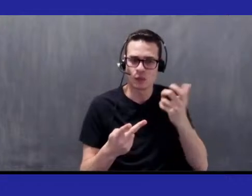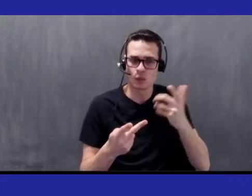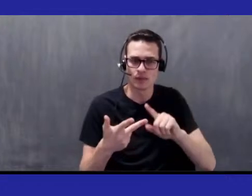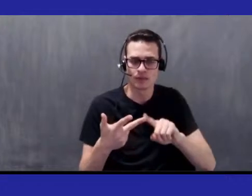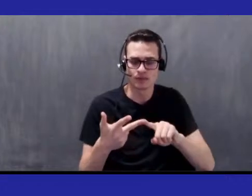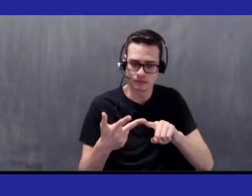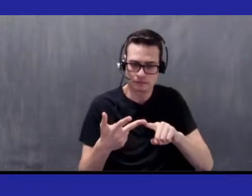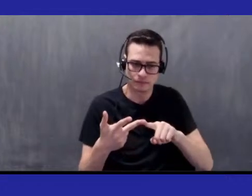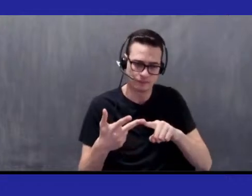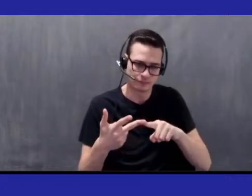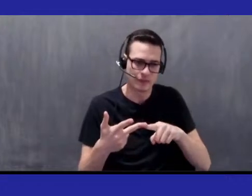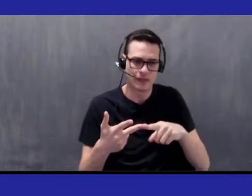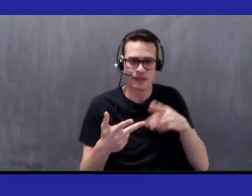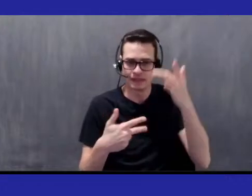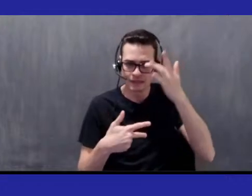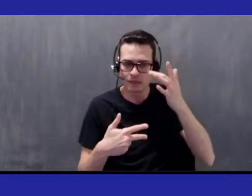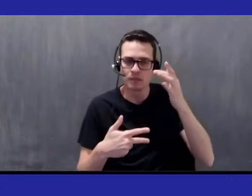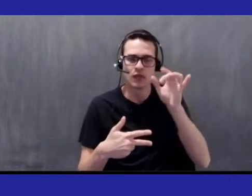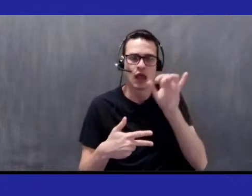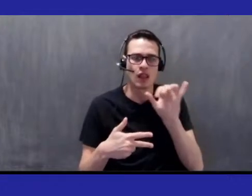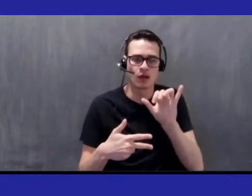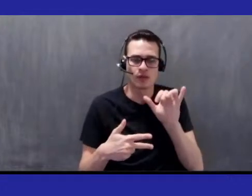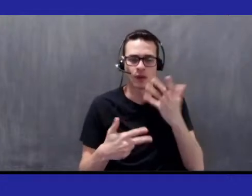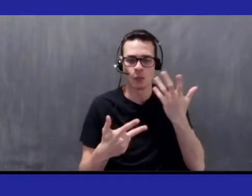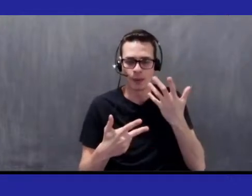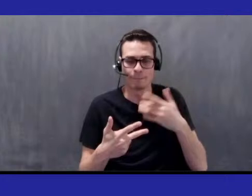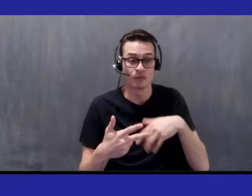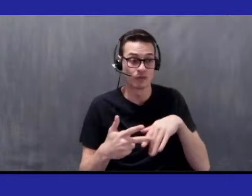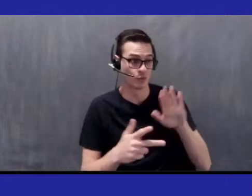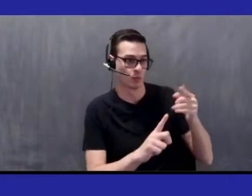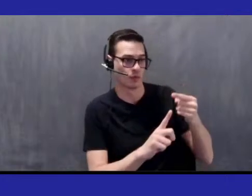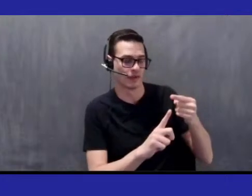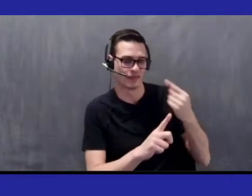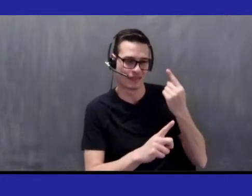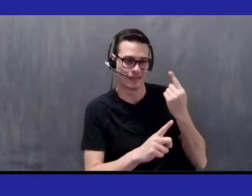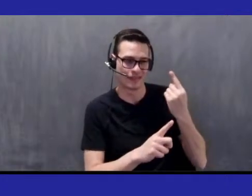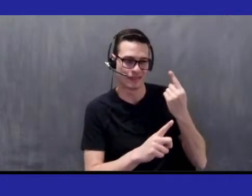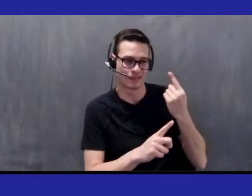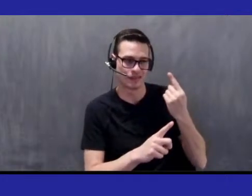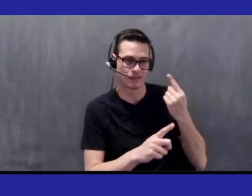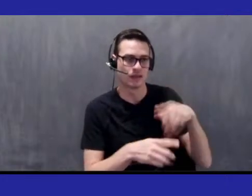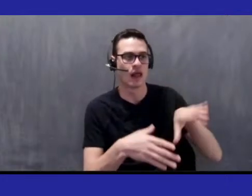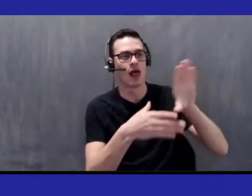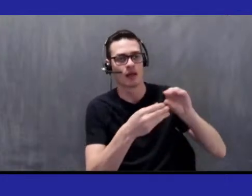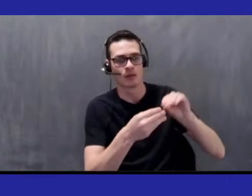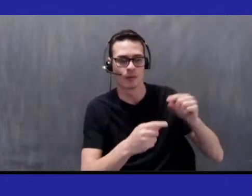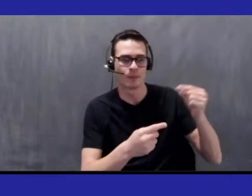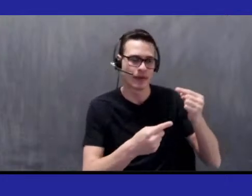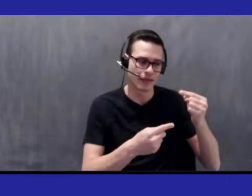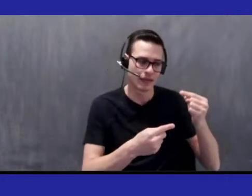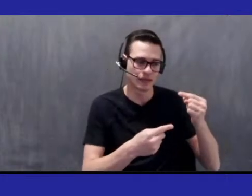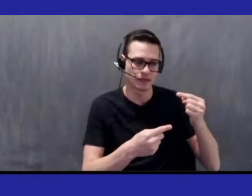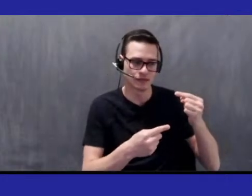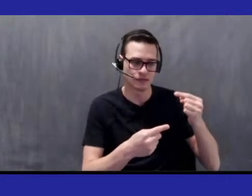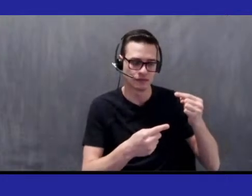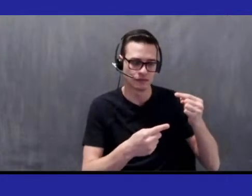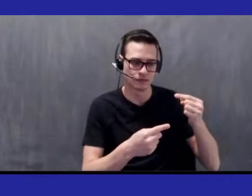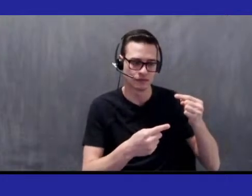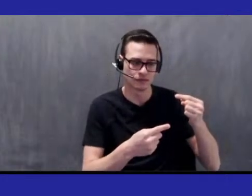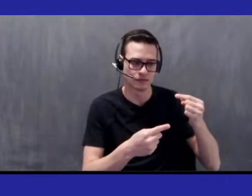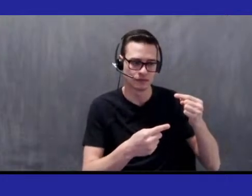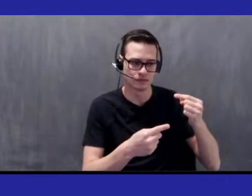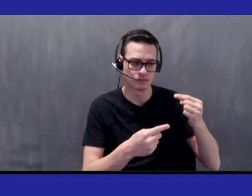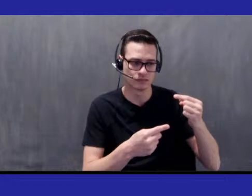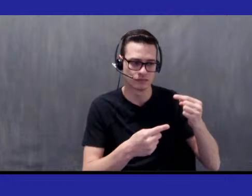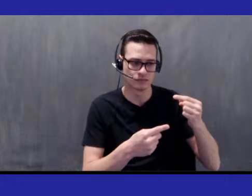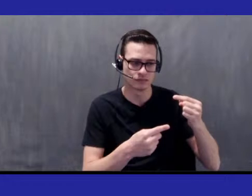into? To your point, like thinking that someone is, telling a story of pain as a secondary